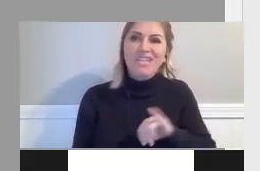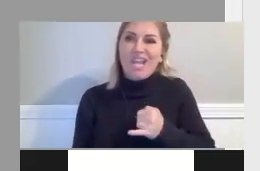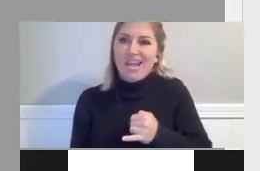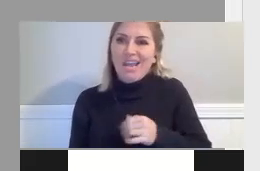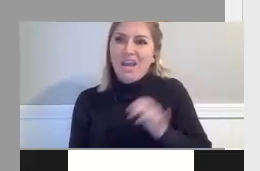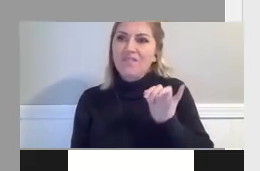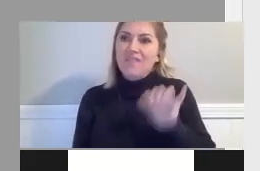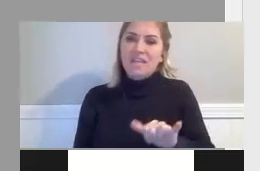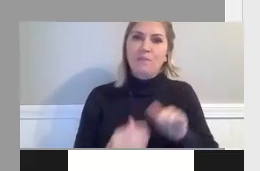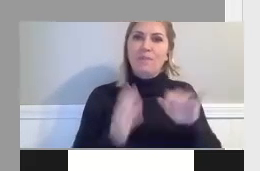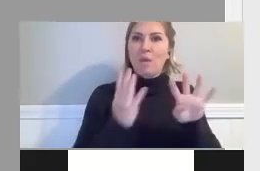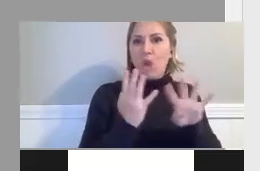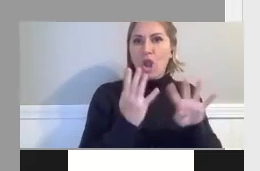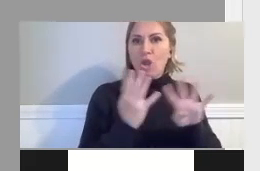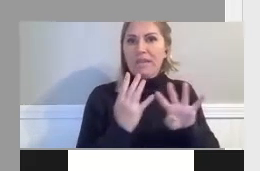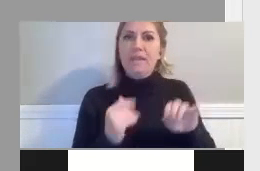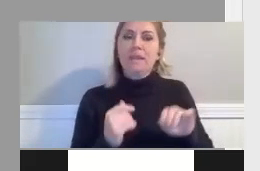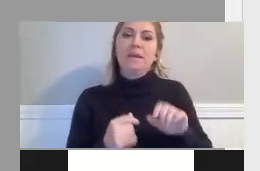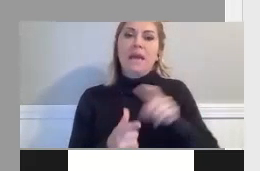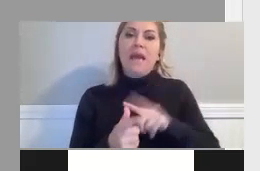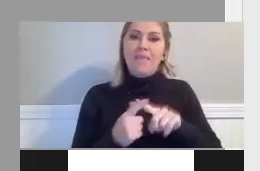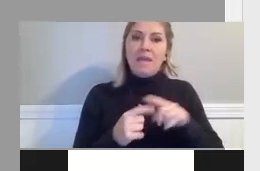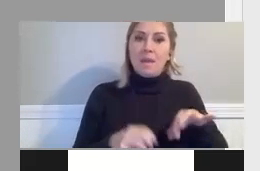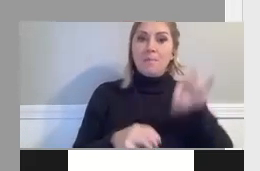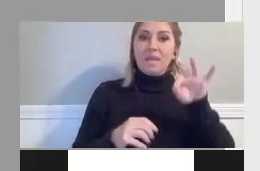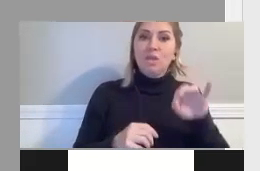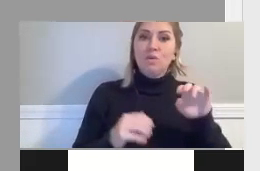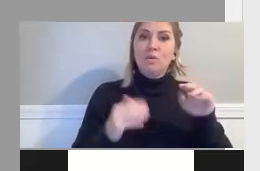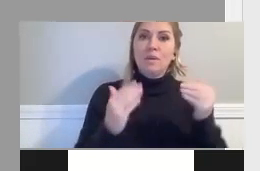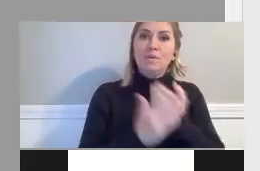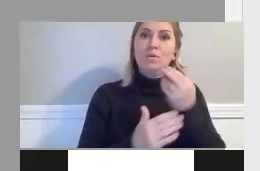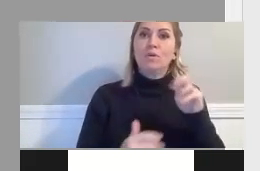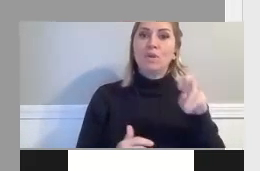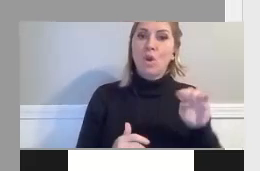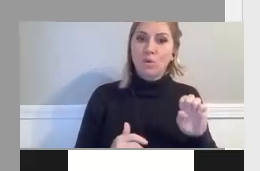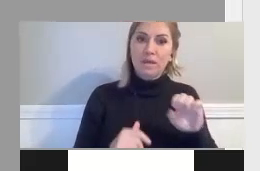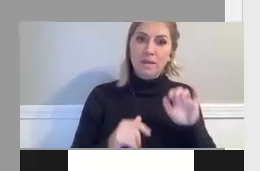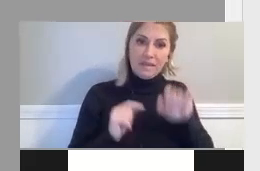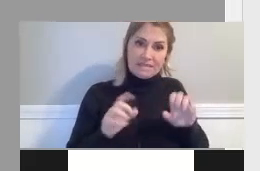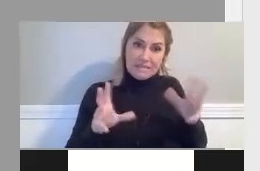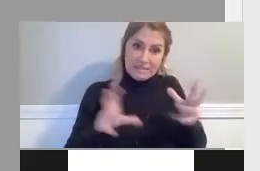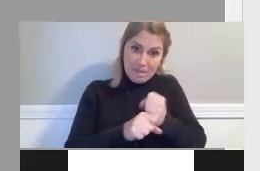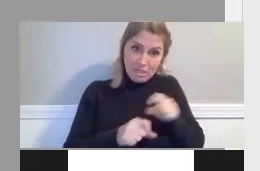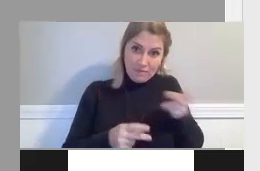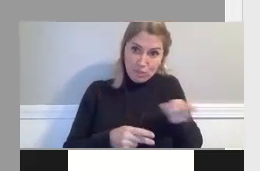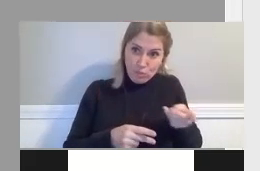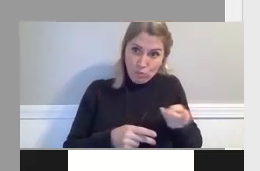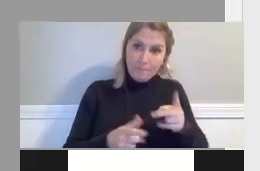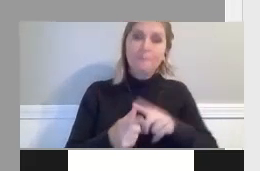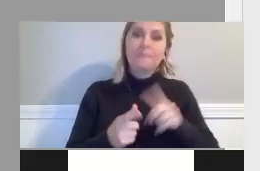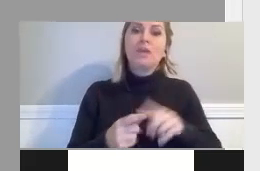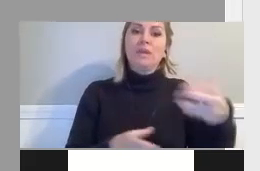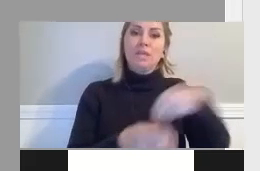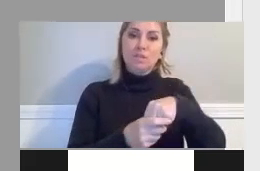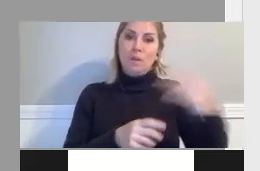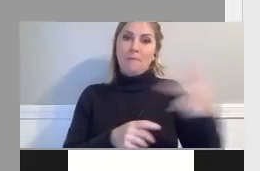the priority queue. You create a new node called FK that is the summation of these two nodes, and then you insert it